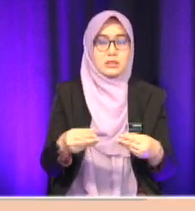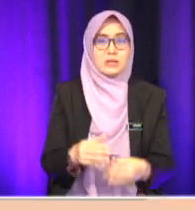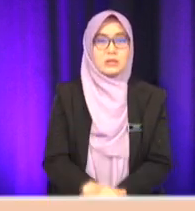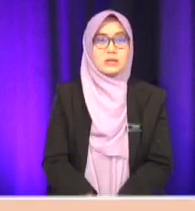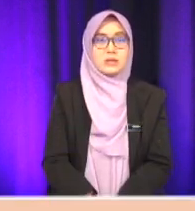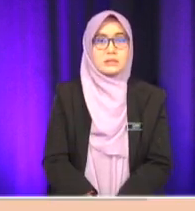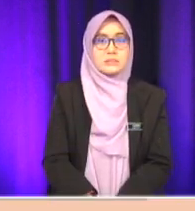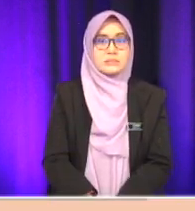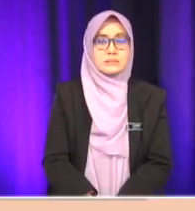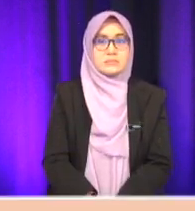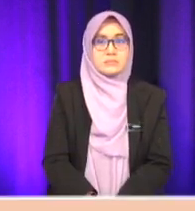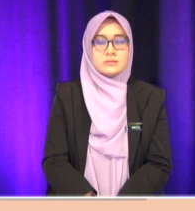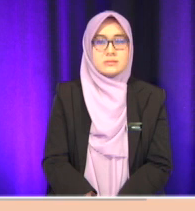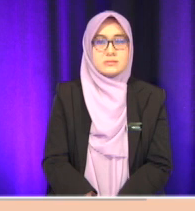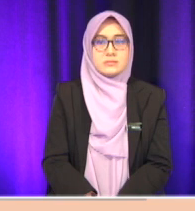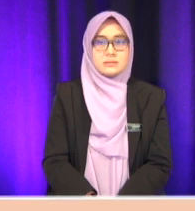The most